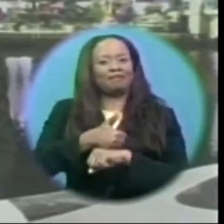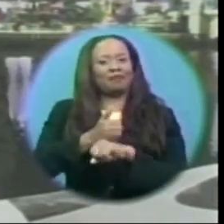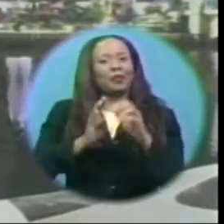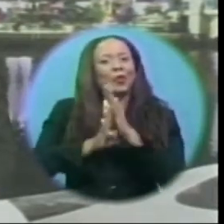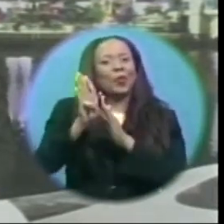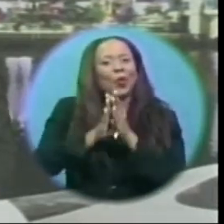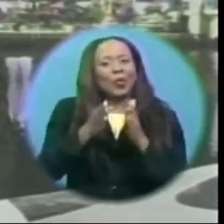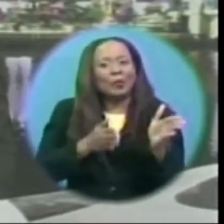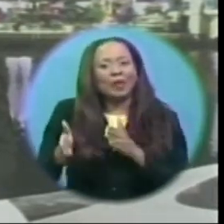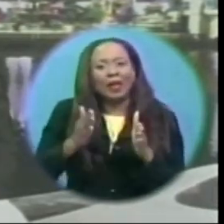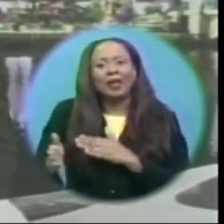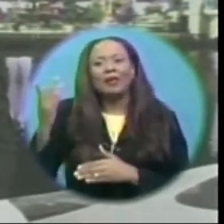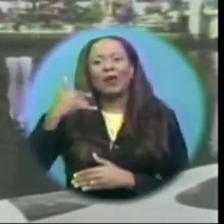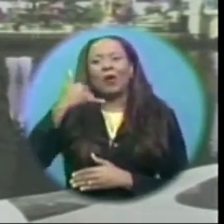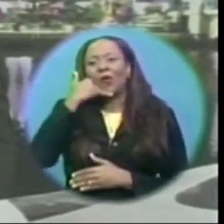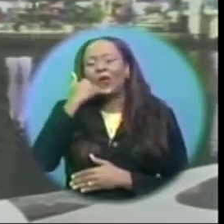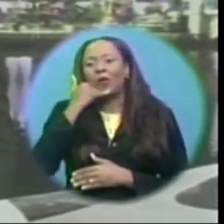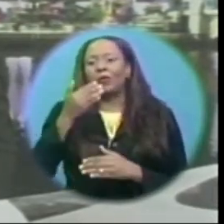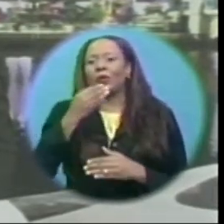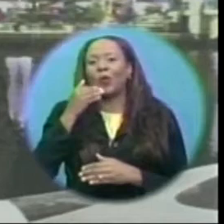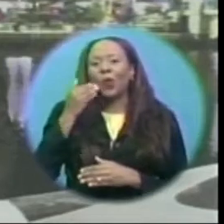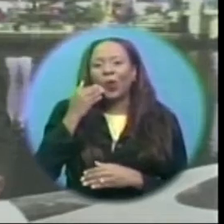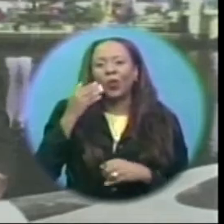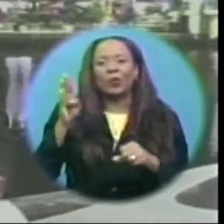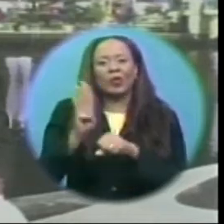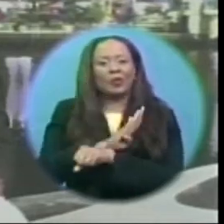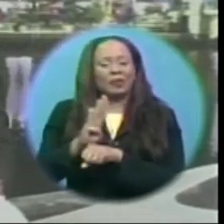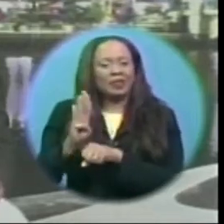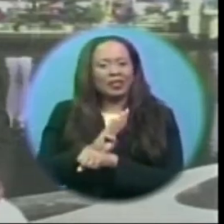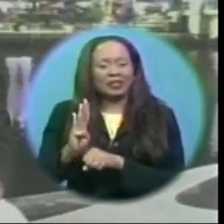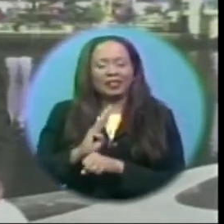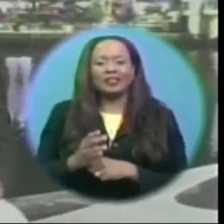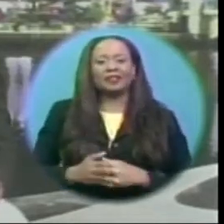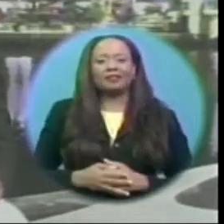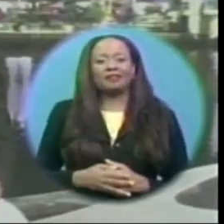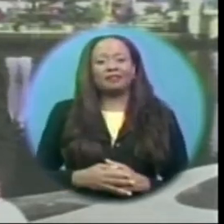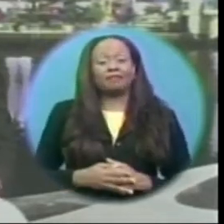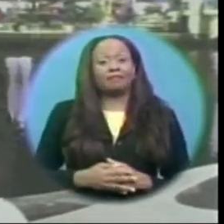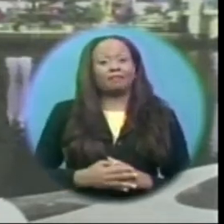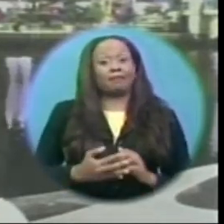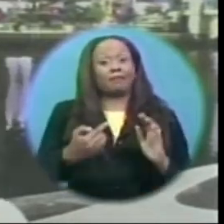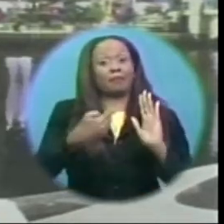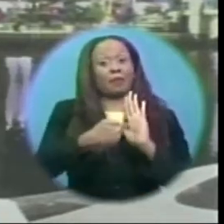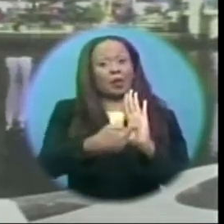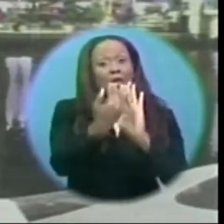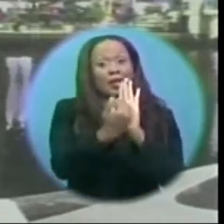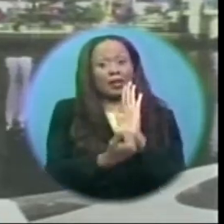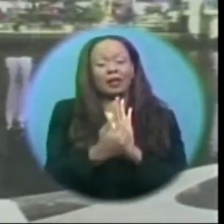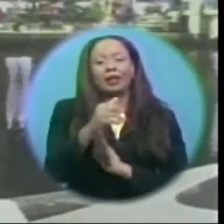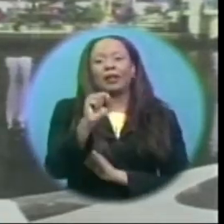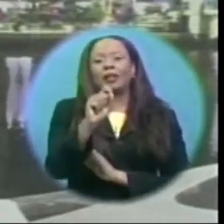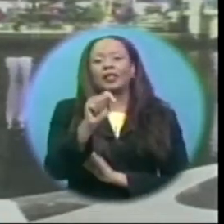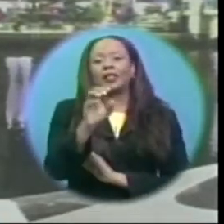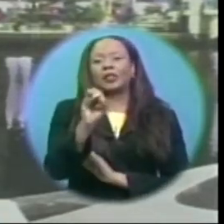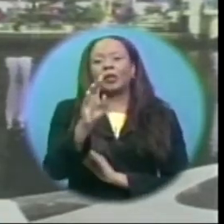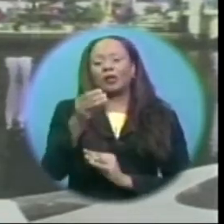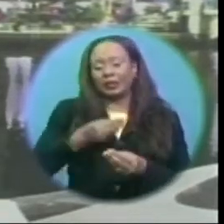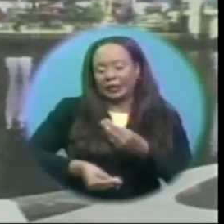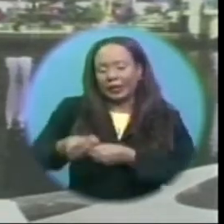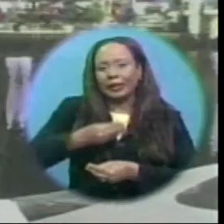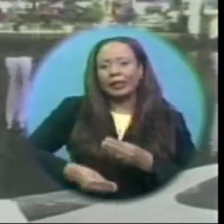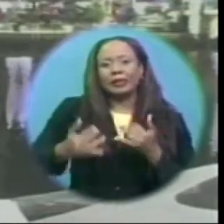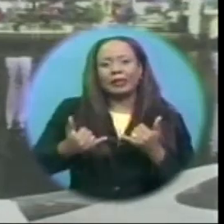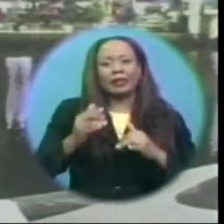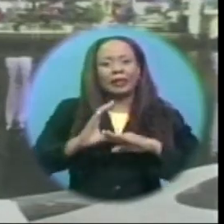mobile, residential, business, and wholesale segments. Time now to take a look at how stocks traded on selected exchanges across